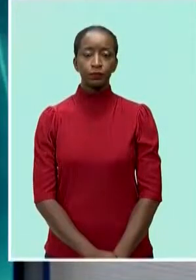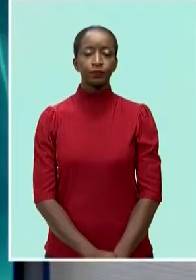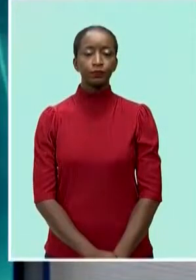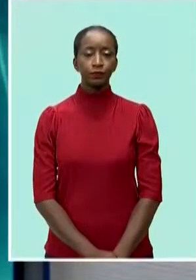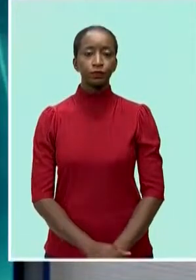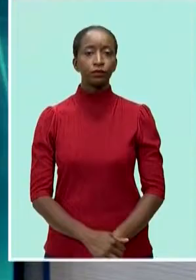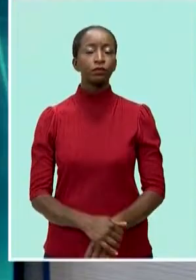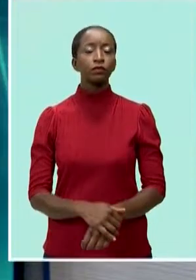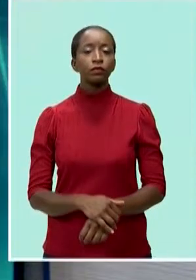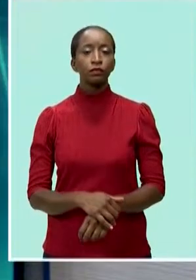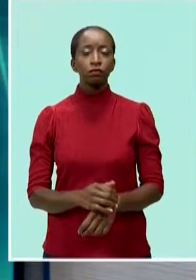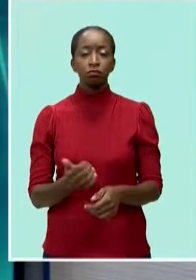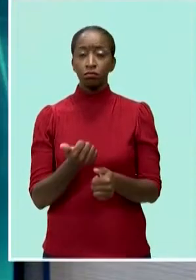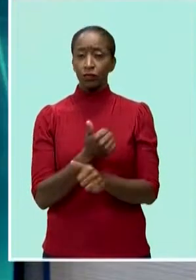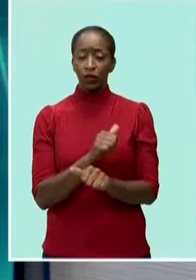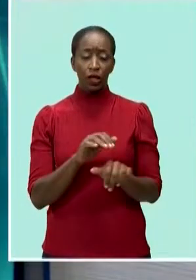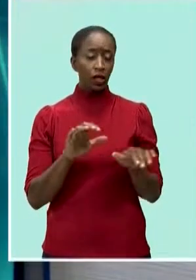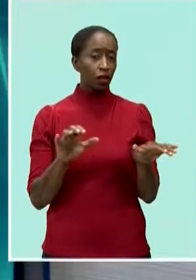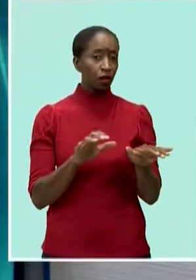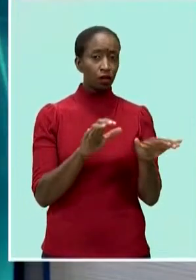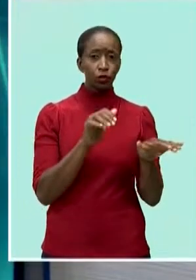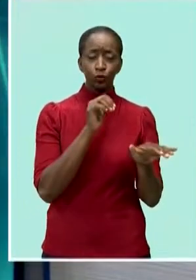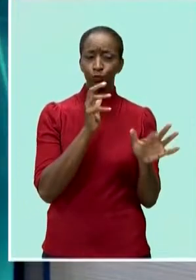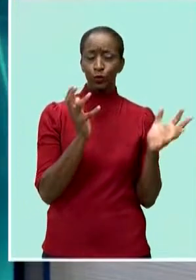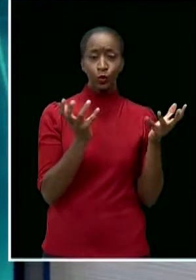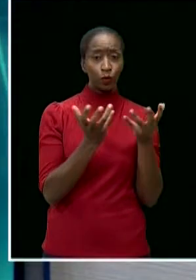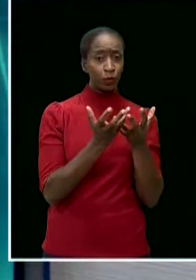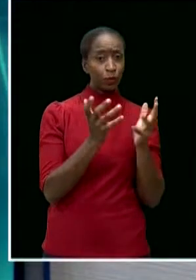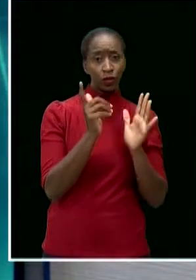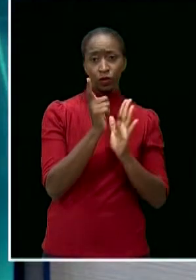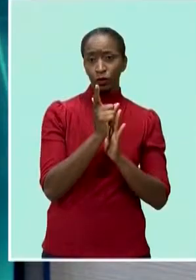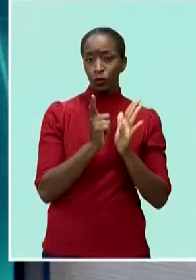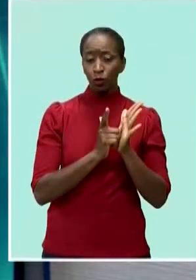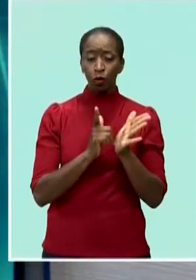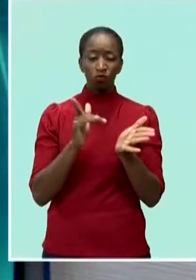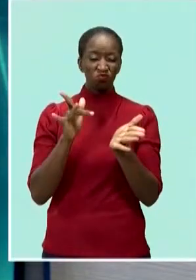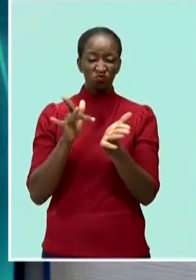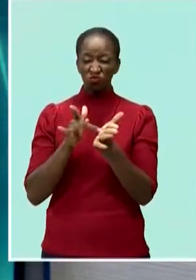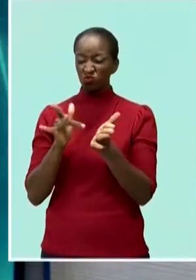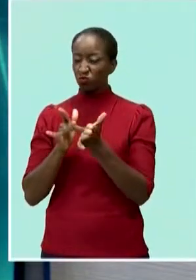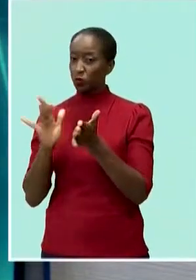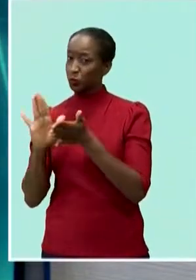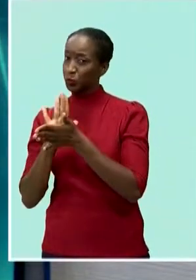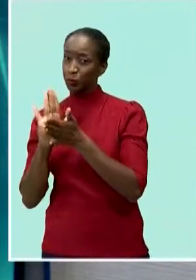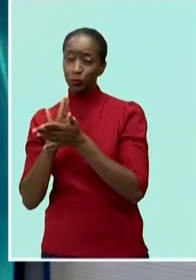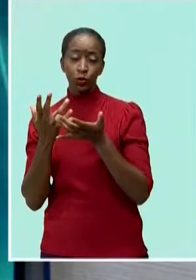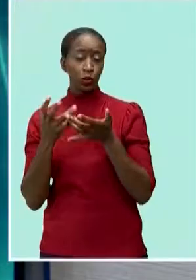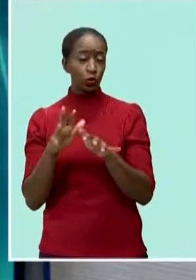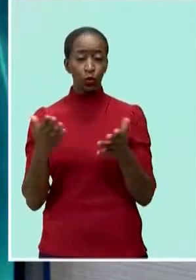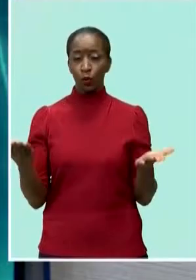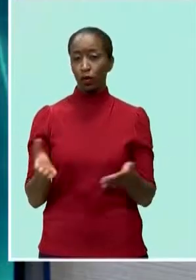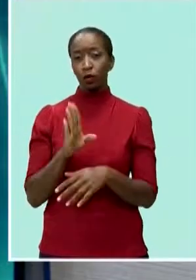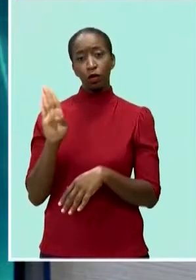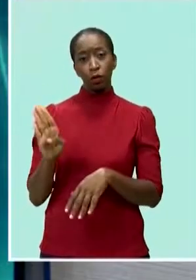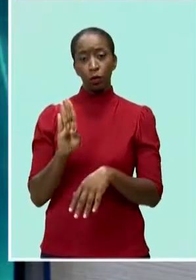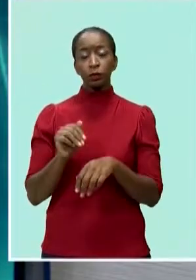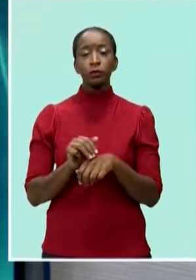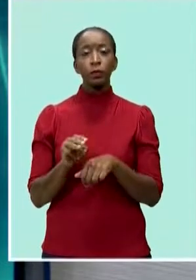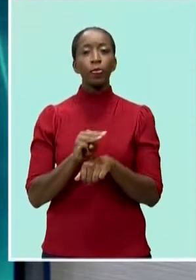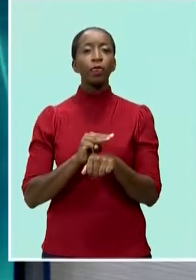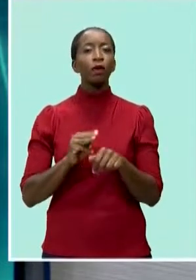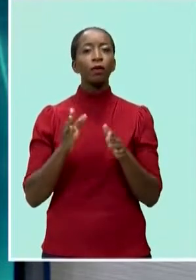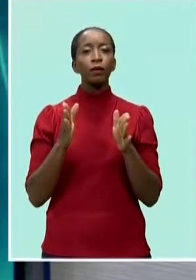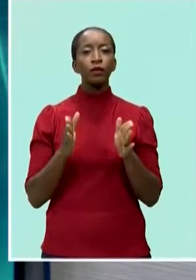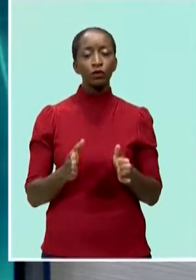In Business Tonight, it is crucial that any level of corruption is rooted out in Barbados. Minister in the Ministry of Finance, Ryan